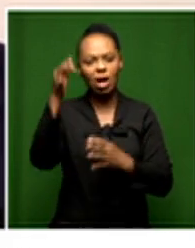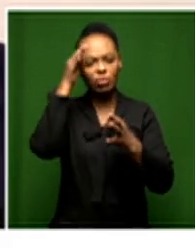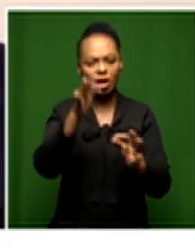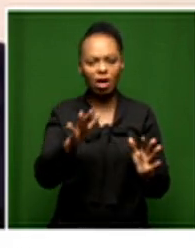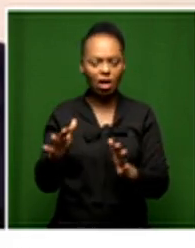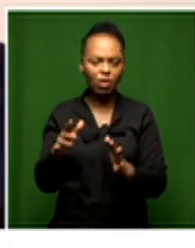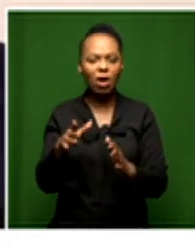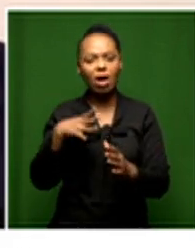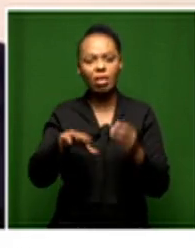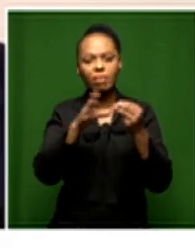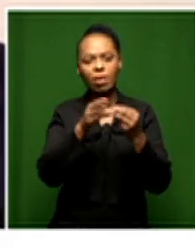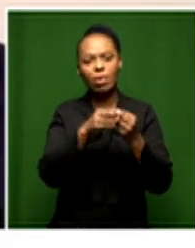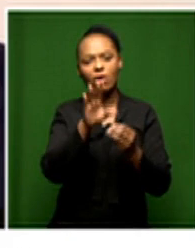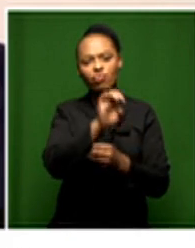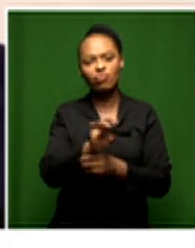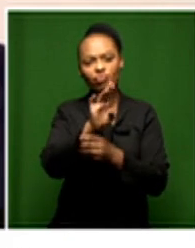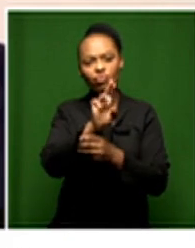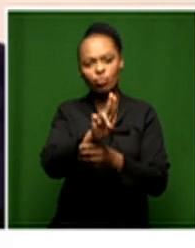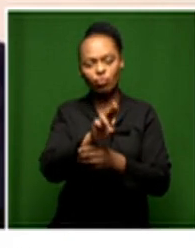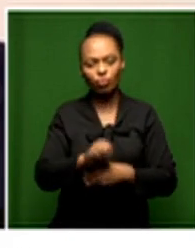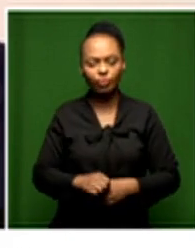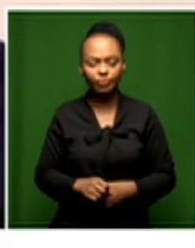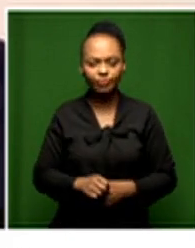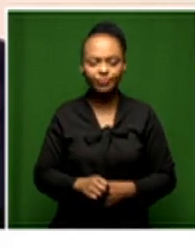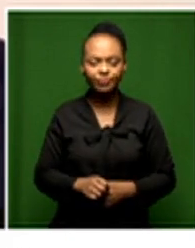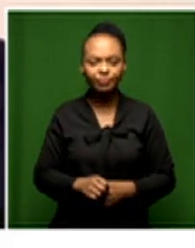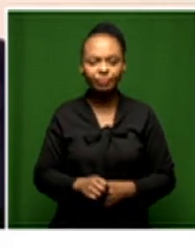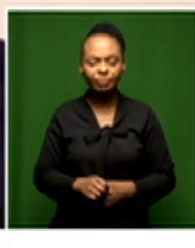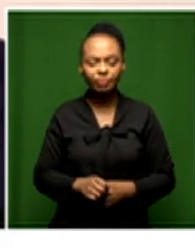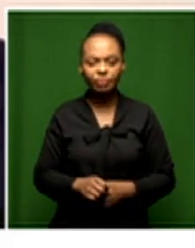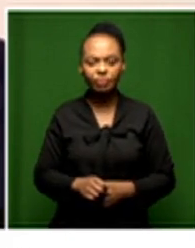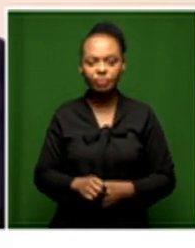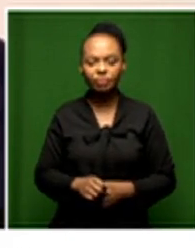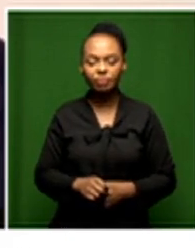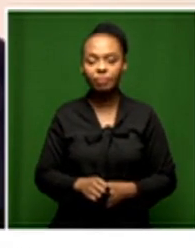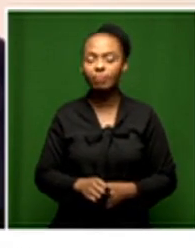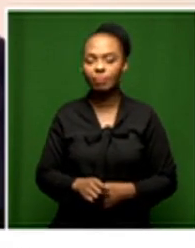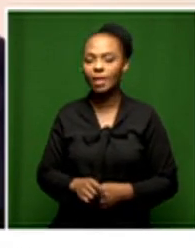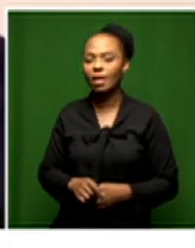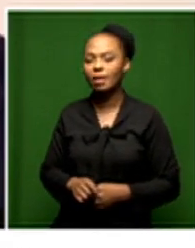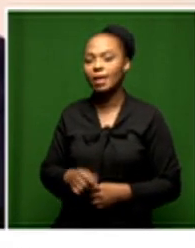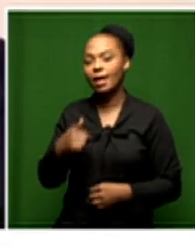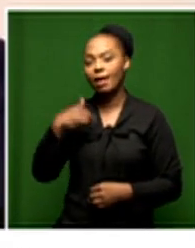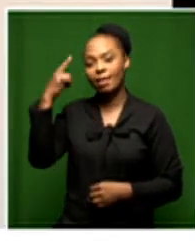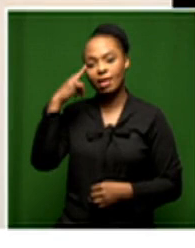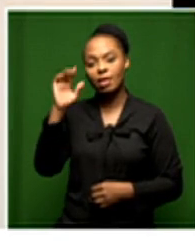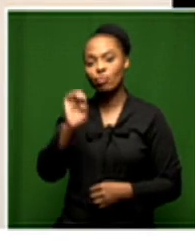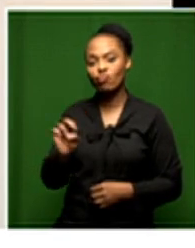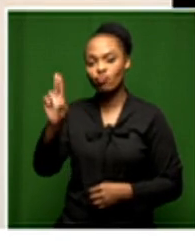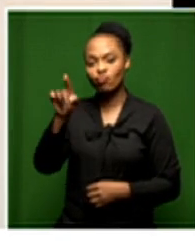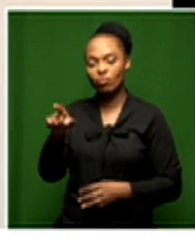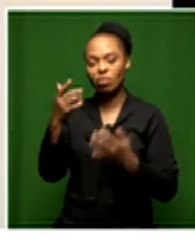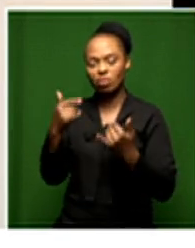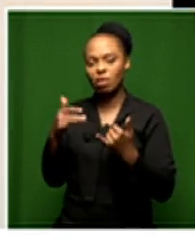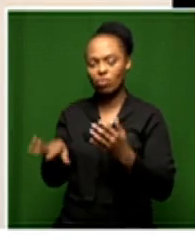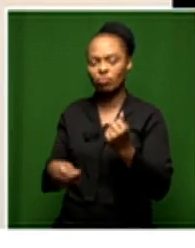by fellow members of the European Union? Well, thank you very much. I think as a whole, the European Union has been